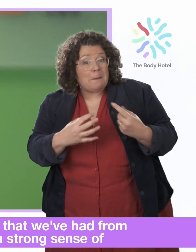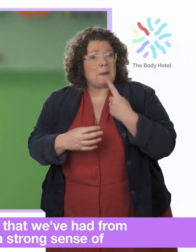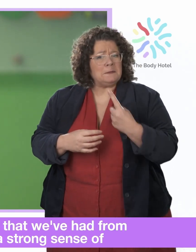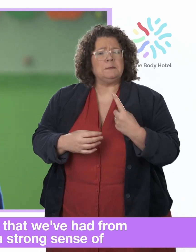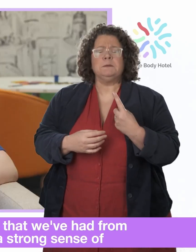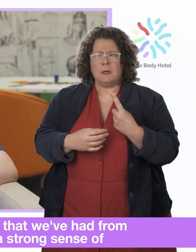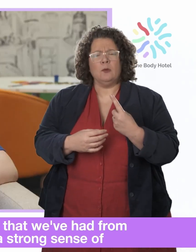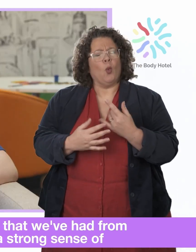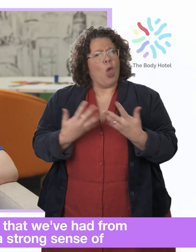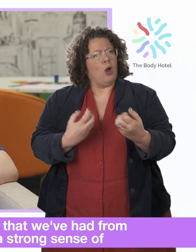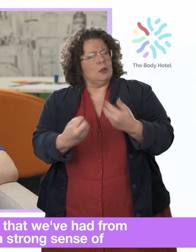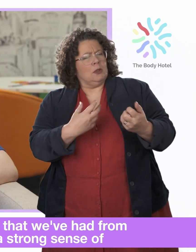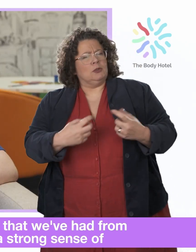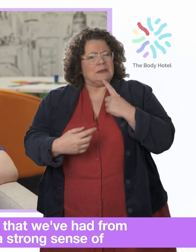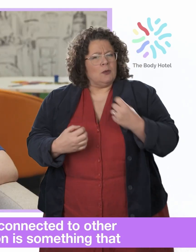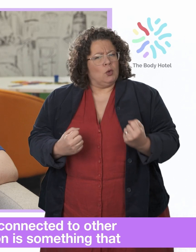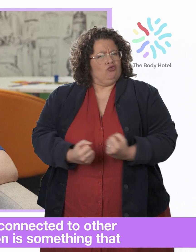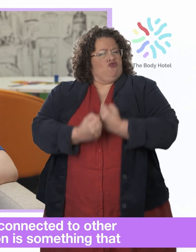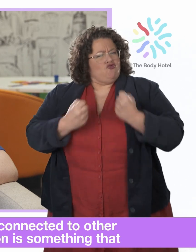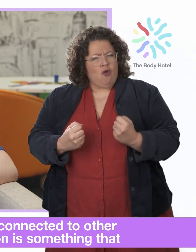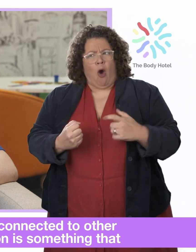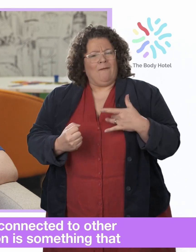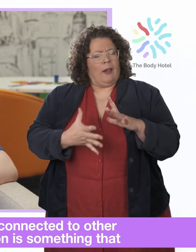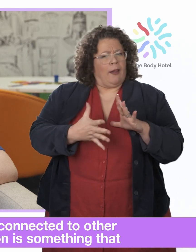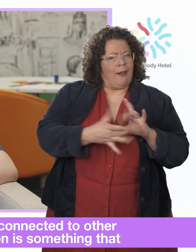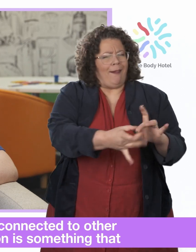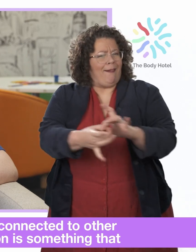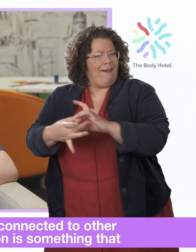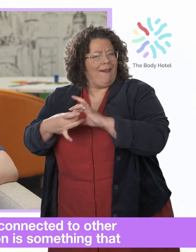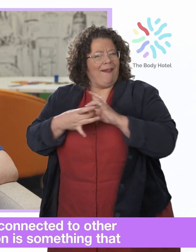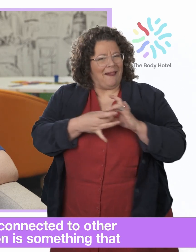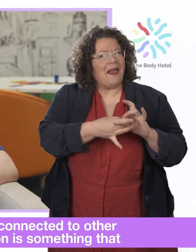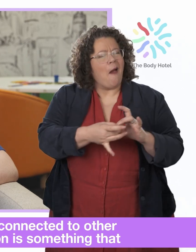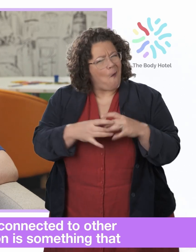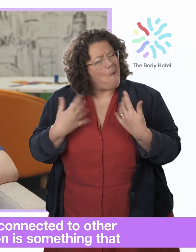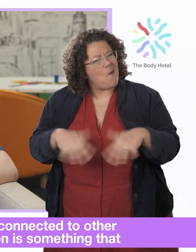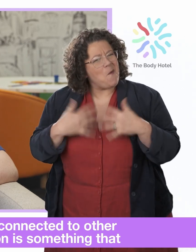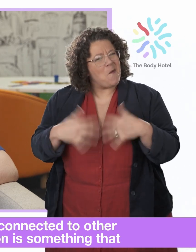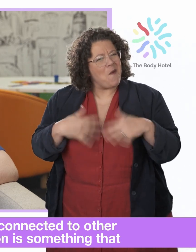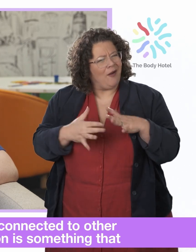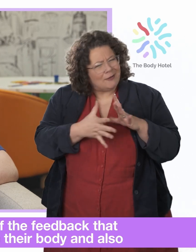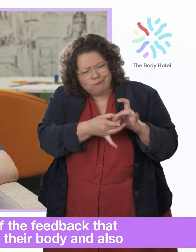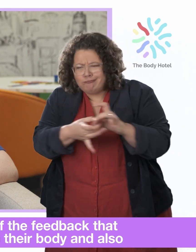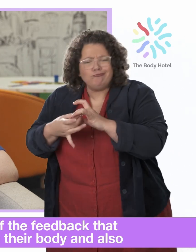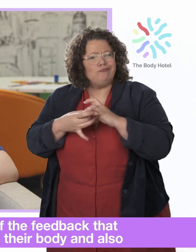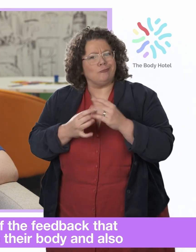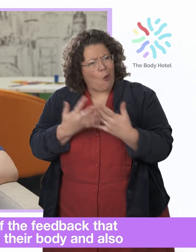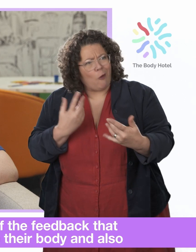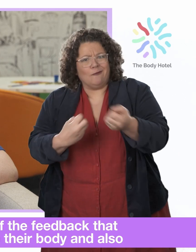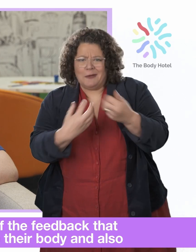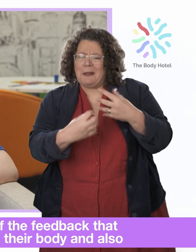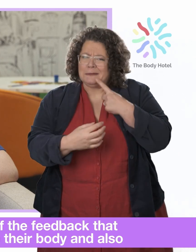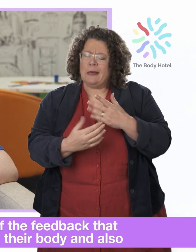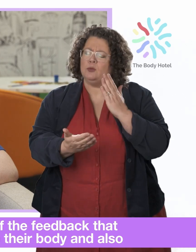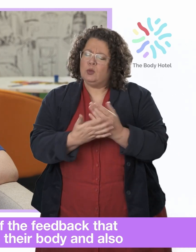our participants, quite a strong sense of saying that they're really connected to other people, and that connection is something that shone through for most